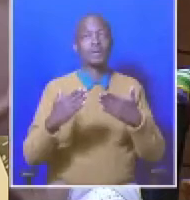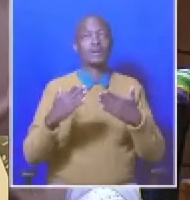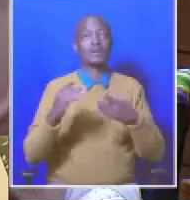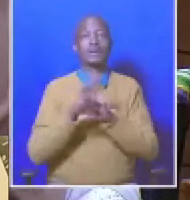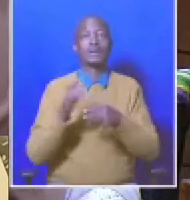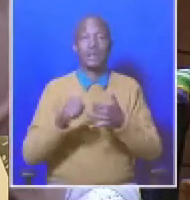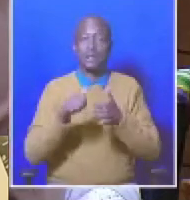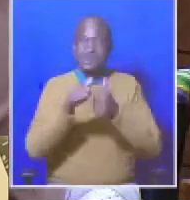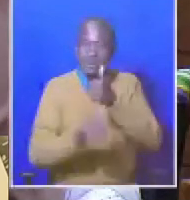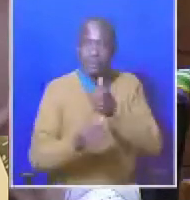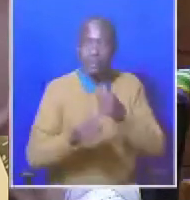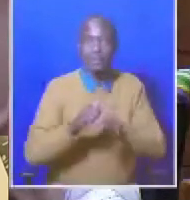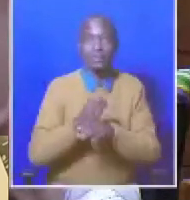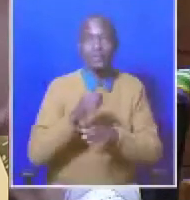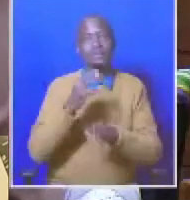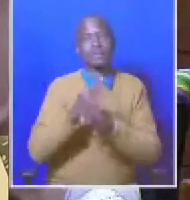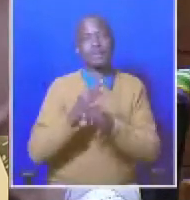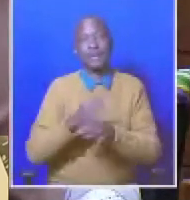baba.